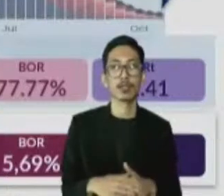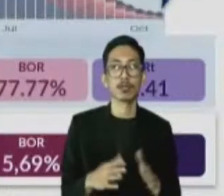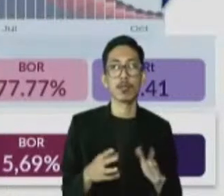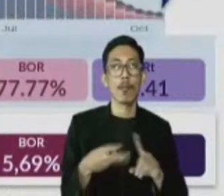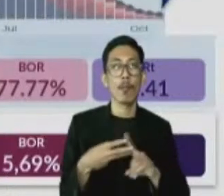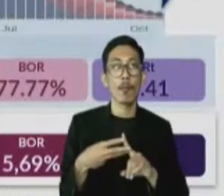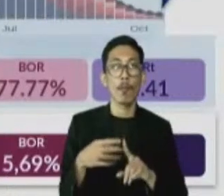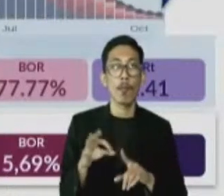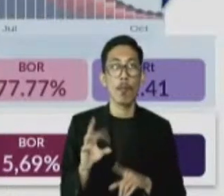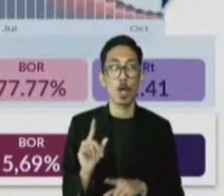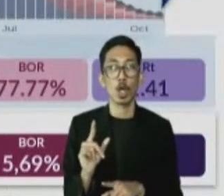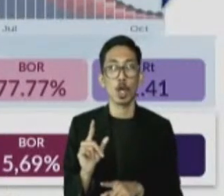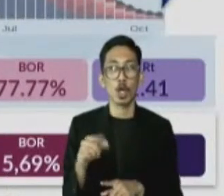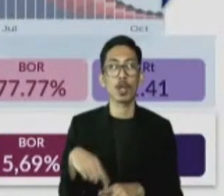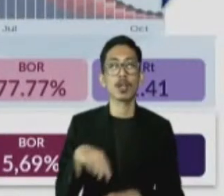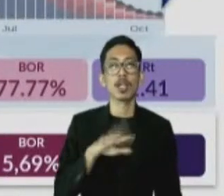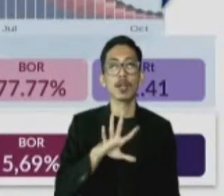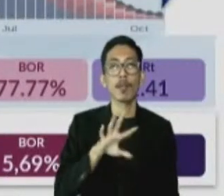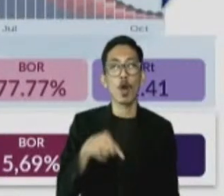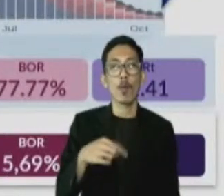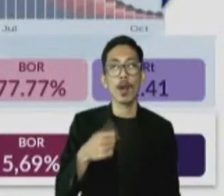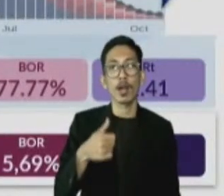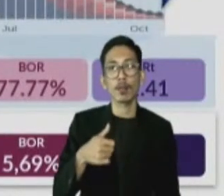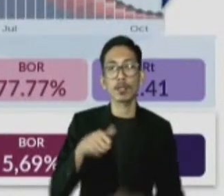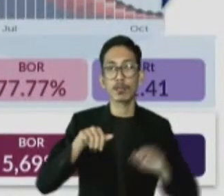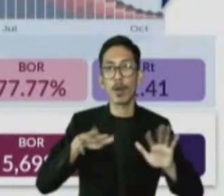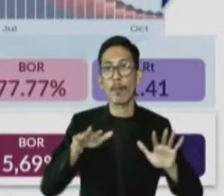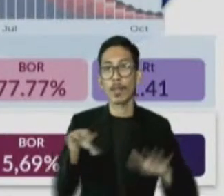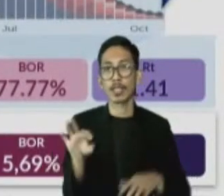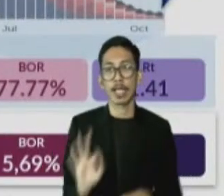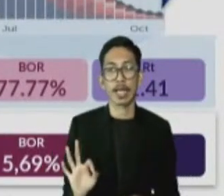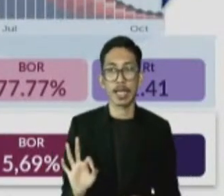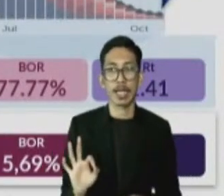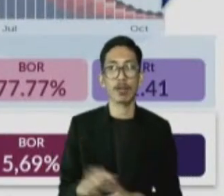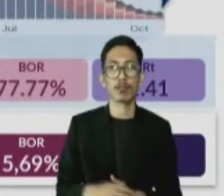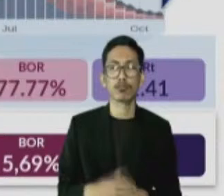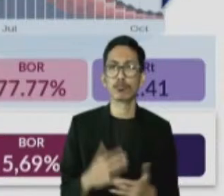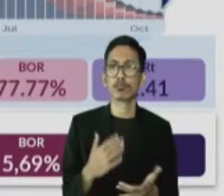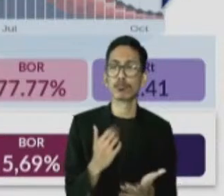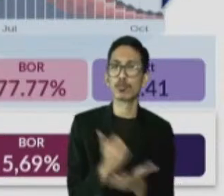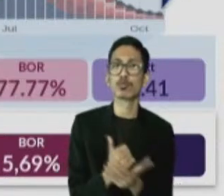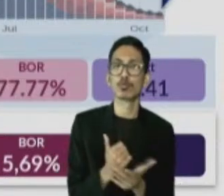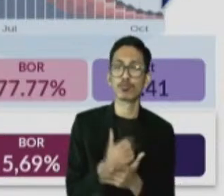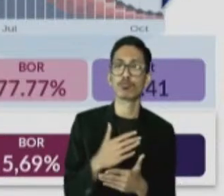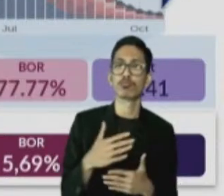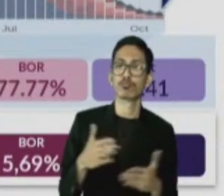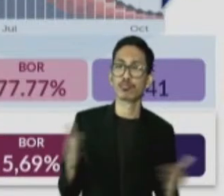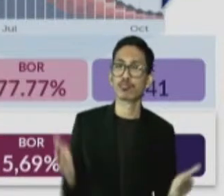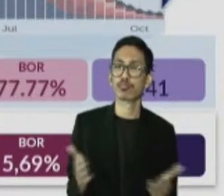26.76% during the peak, as well as decline in bed occupancy rate to